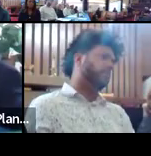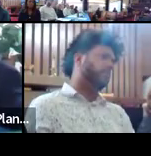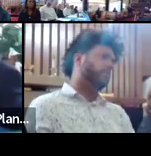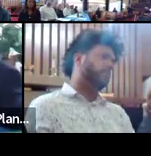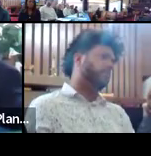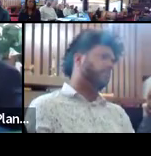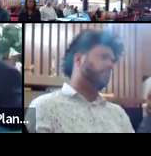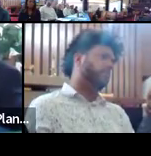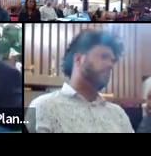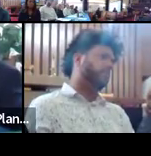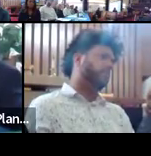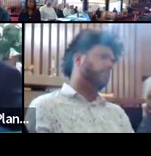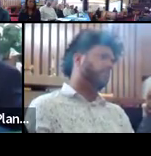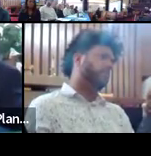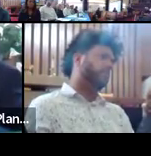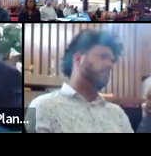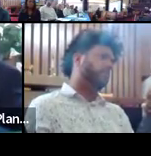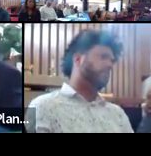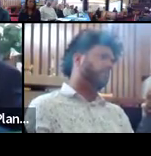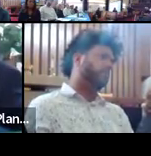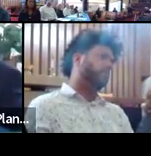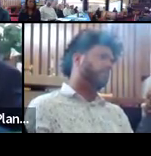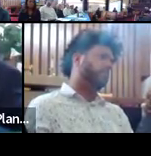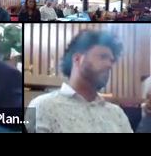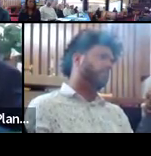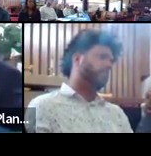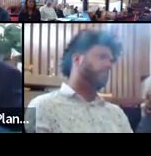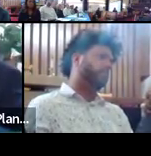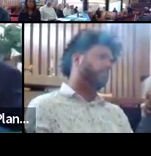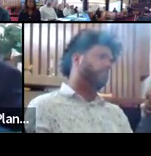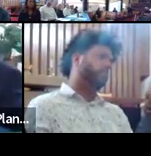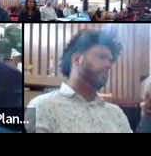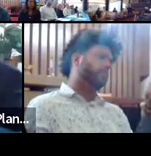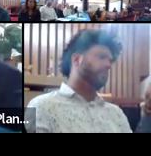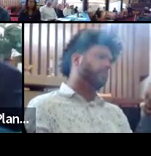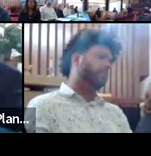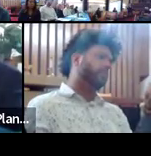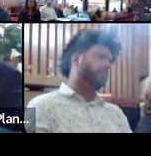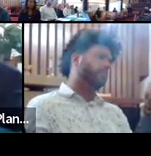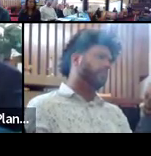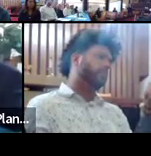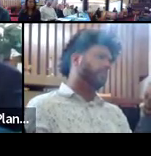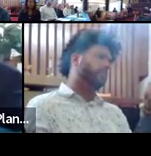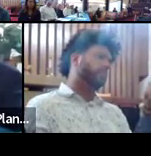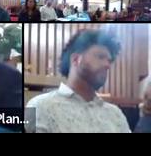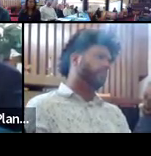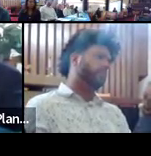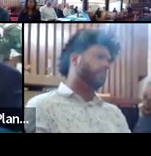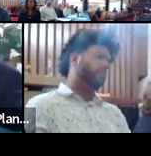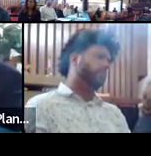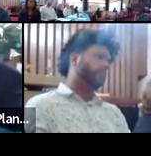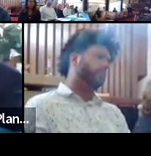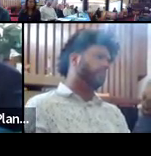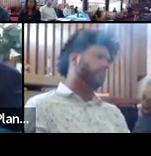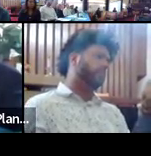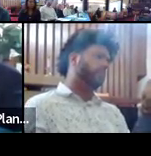been successful, and I really applaud that. Things done. But I would say we've on